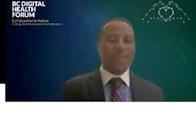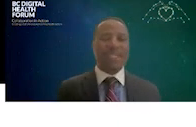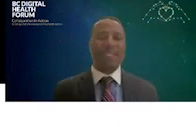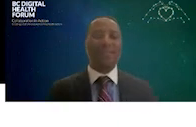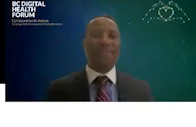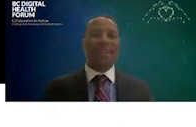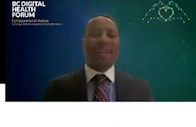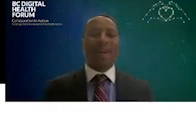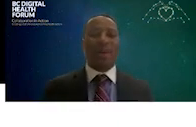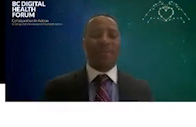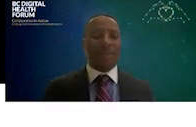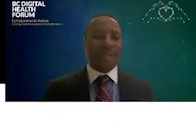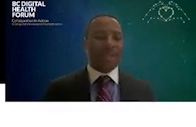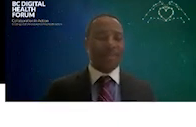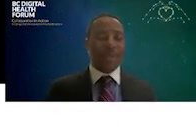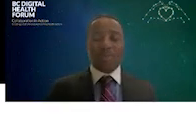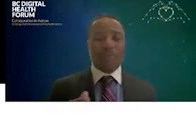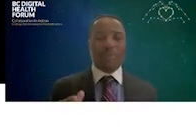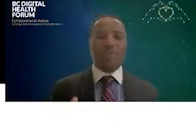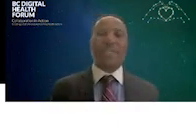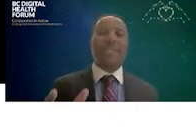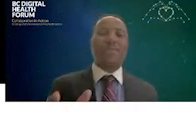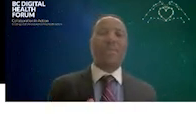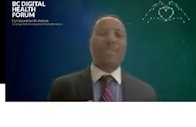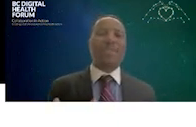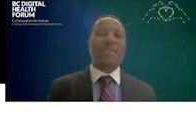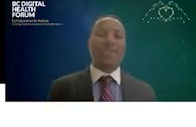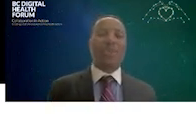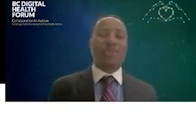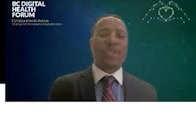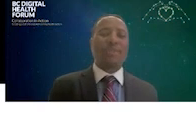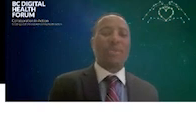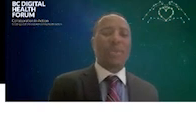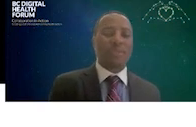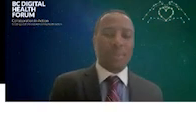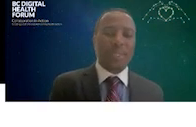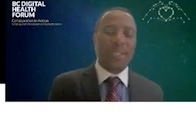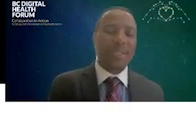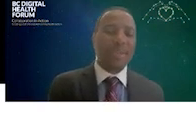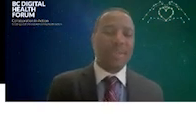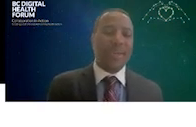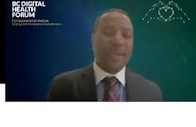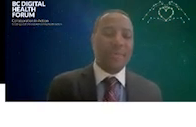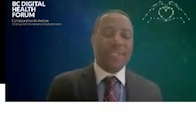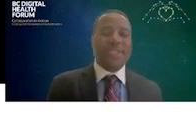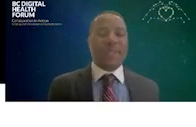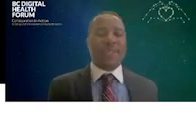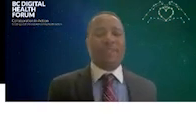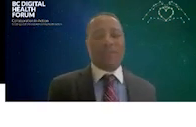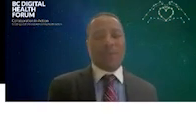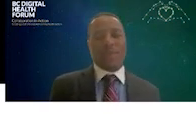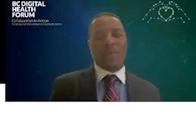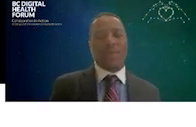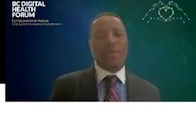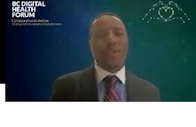key objectives of the improving provider experience is to reduce administrative burden. It's not